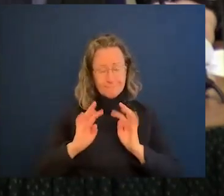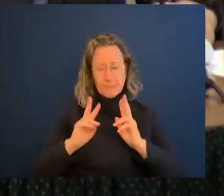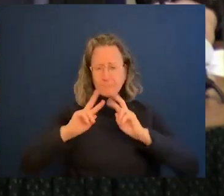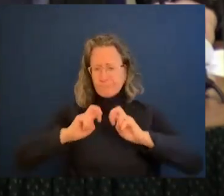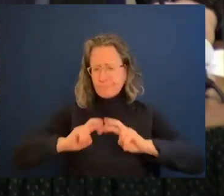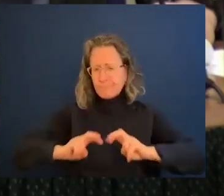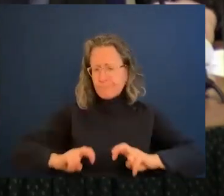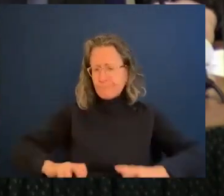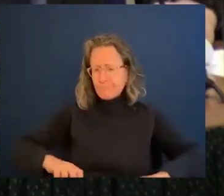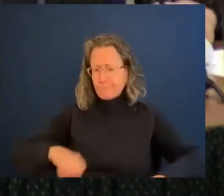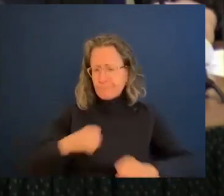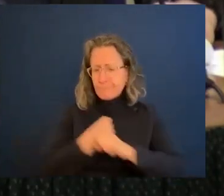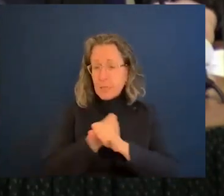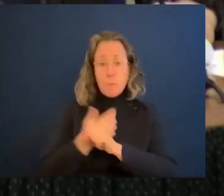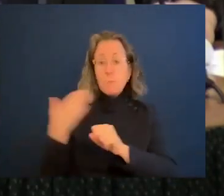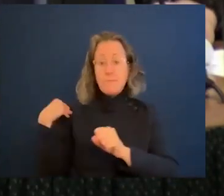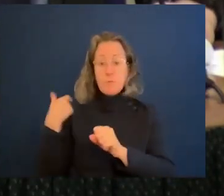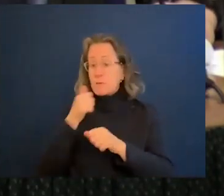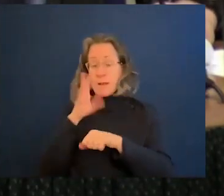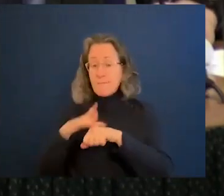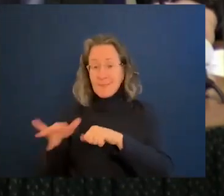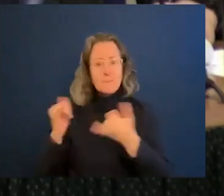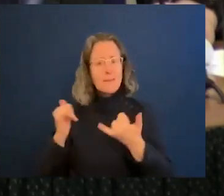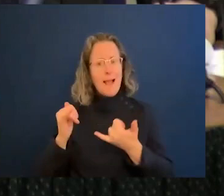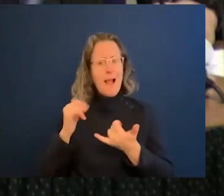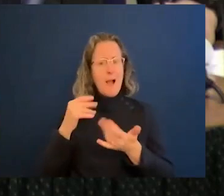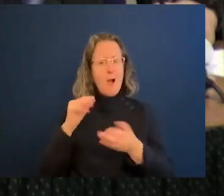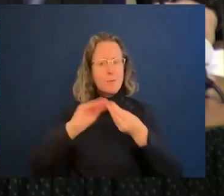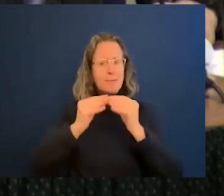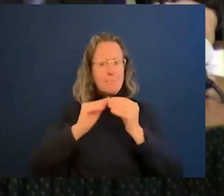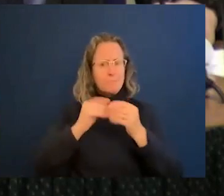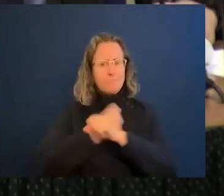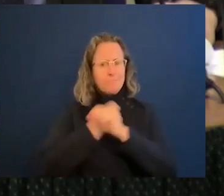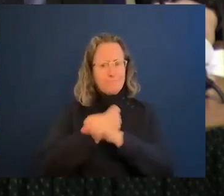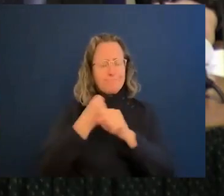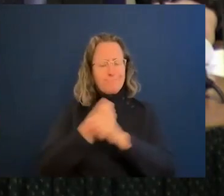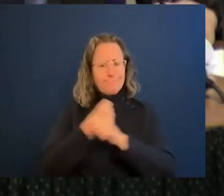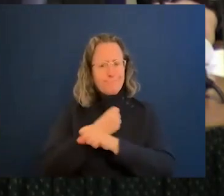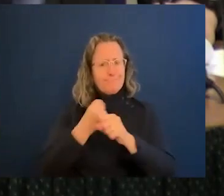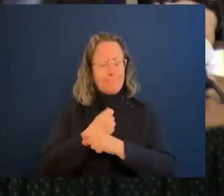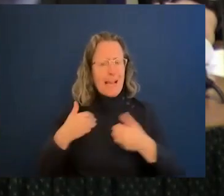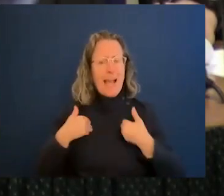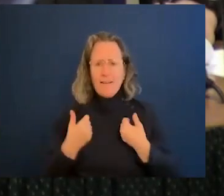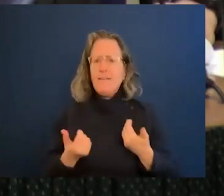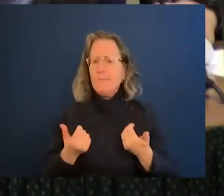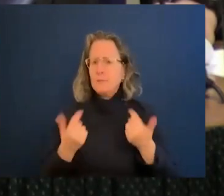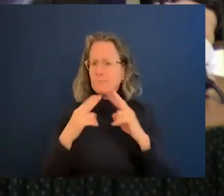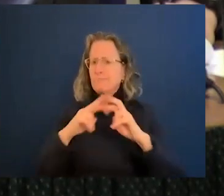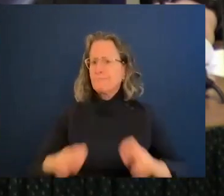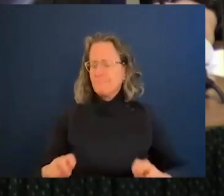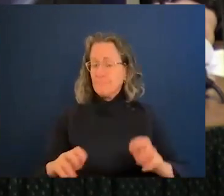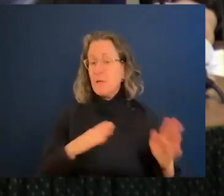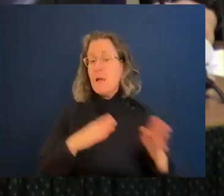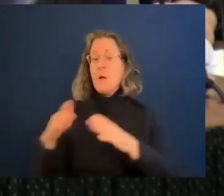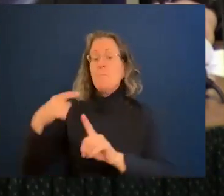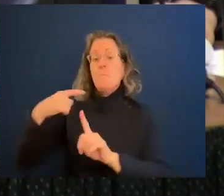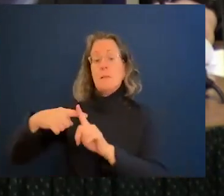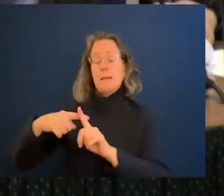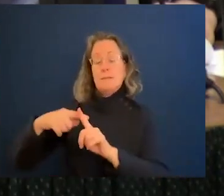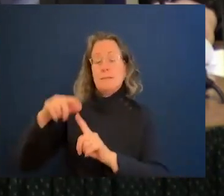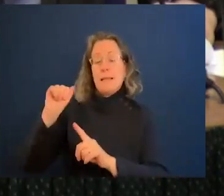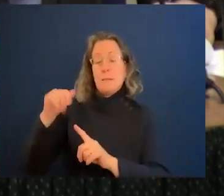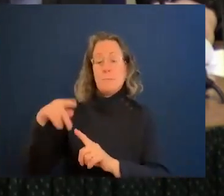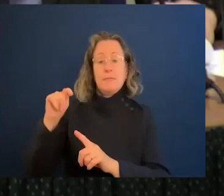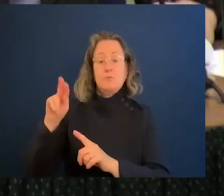also technical advice from AP Triton Consulting the TR as you recall the Triton report came